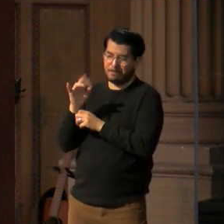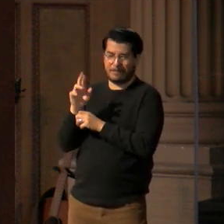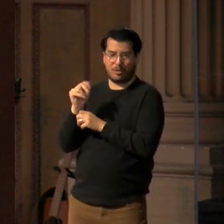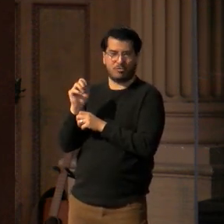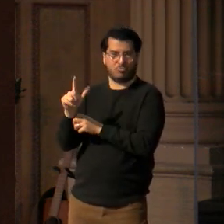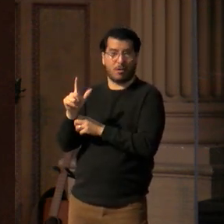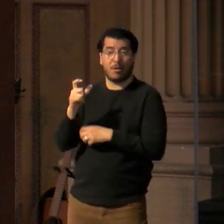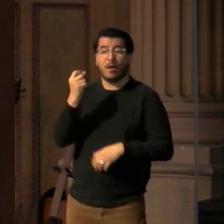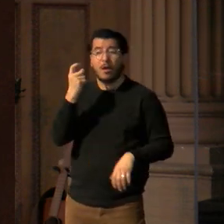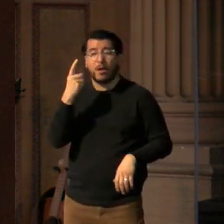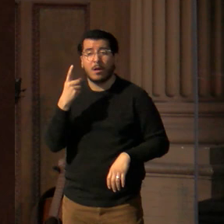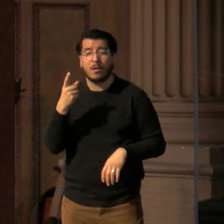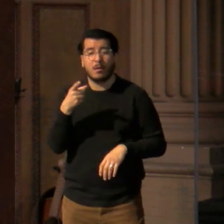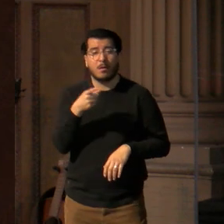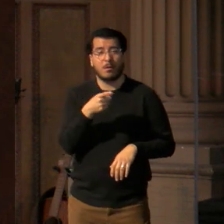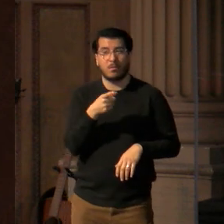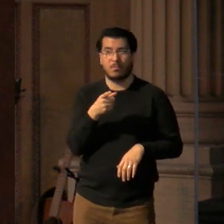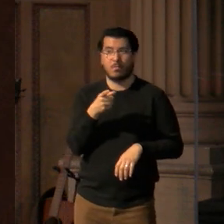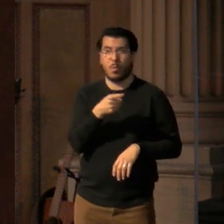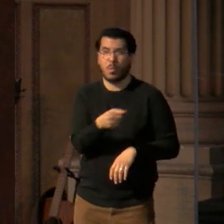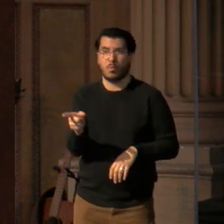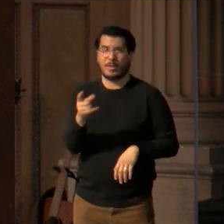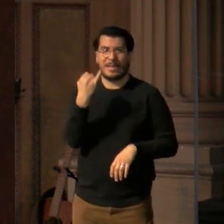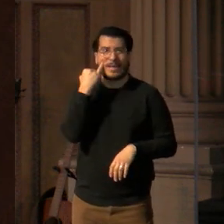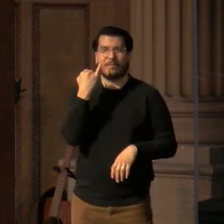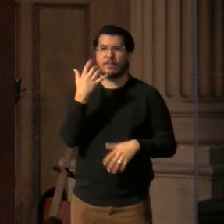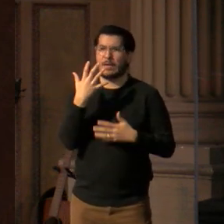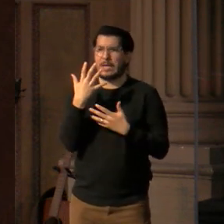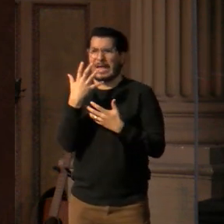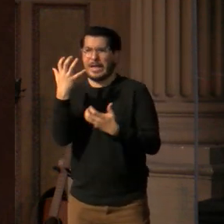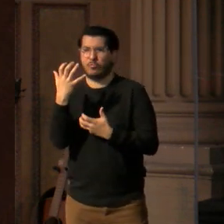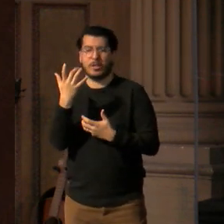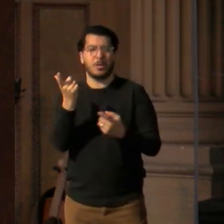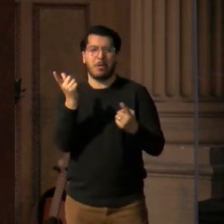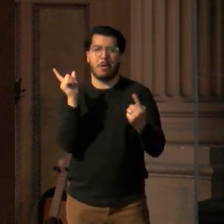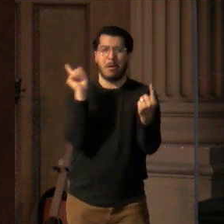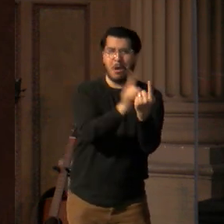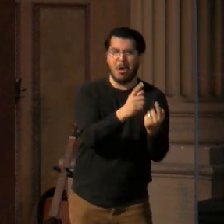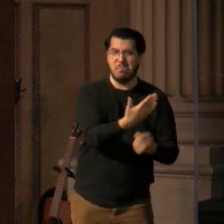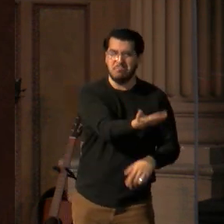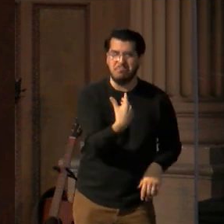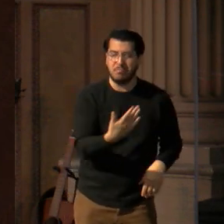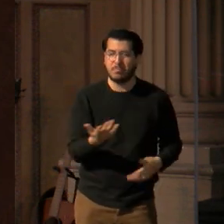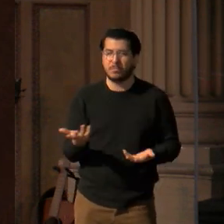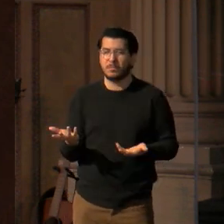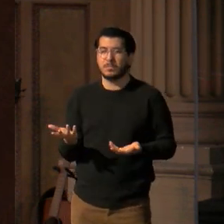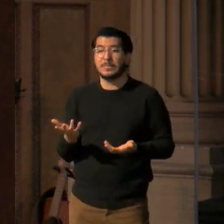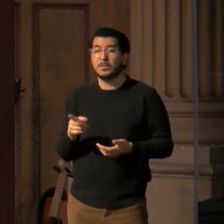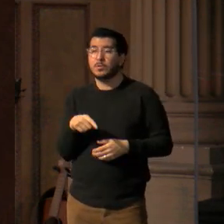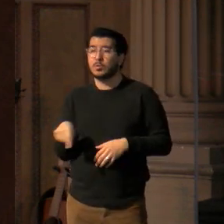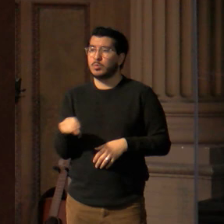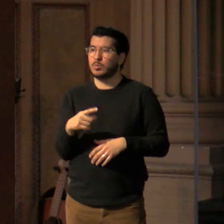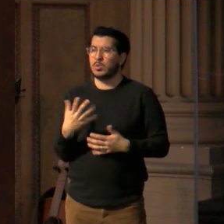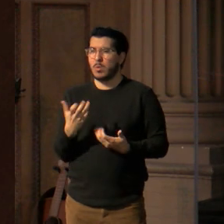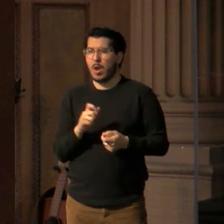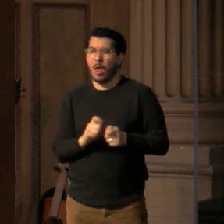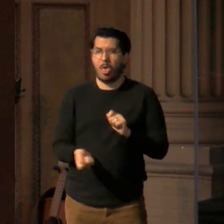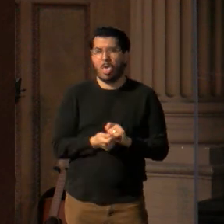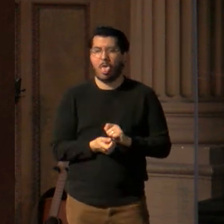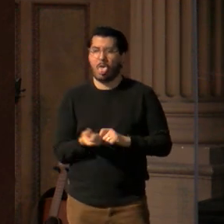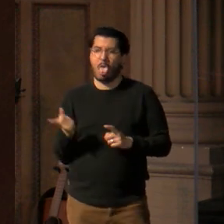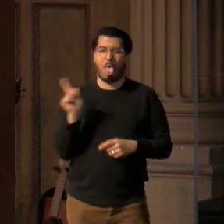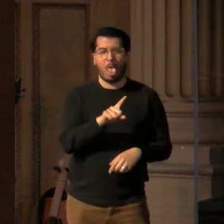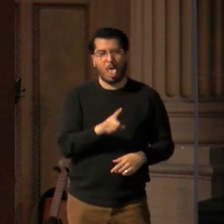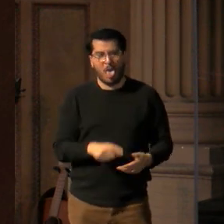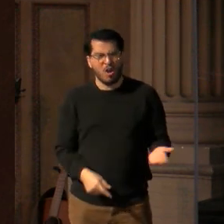It doesn't say you who are the most angry should restore him. It doesn't say you who are on a vendetta should